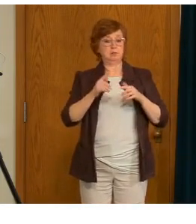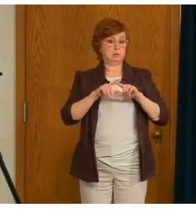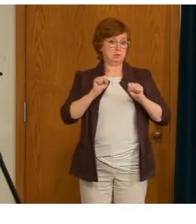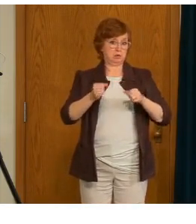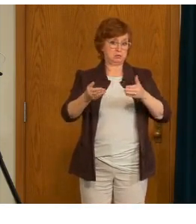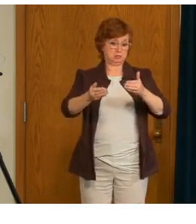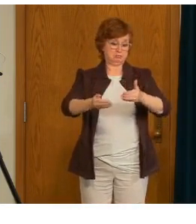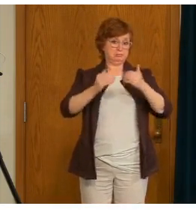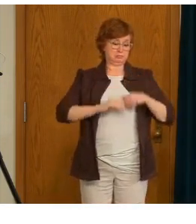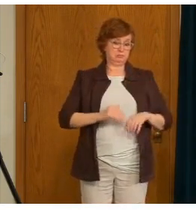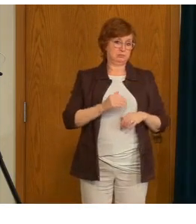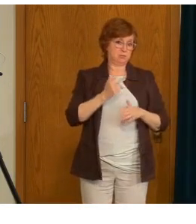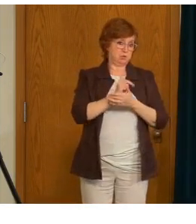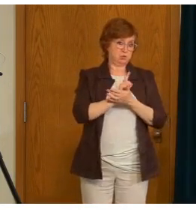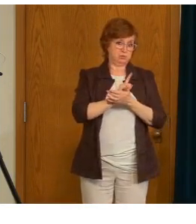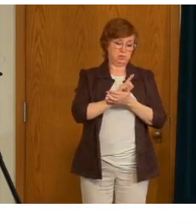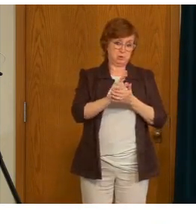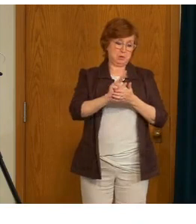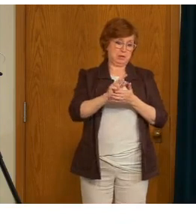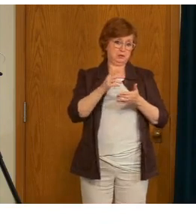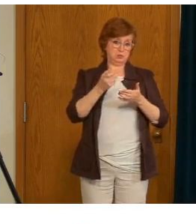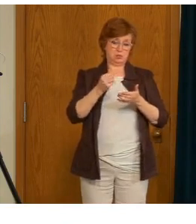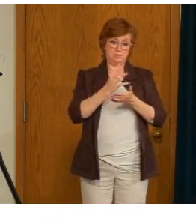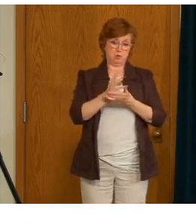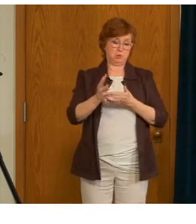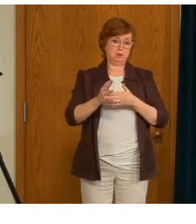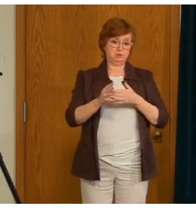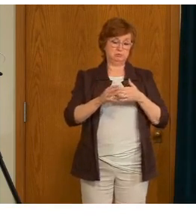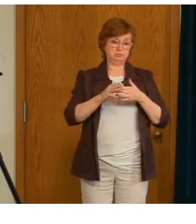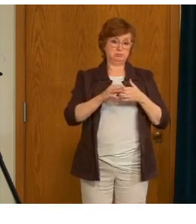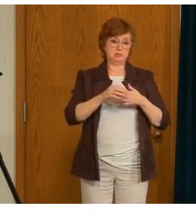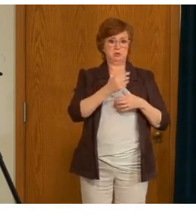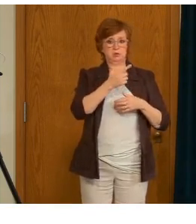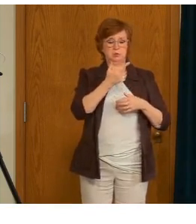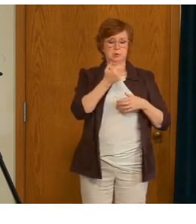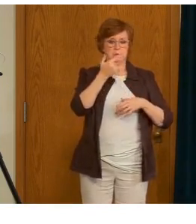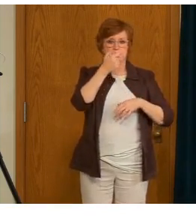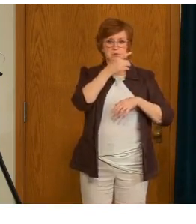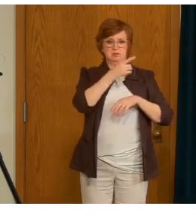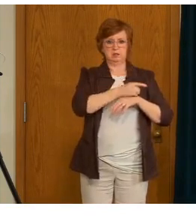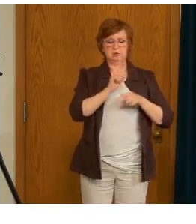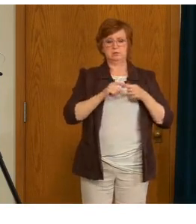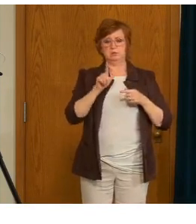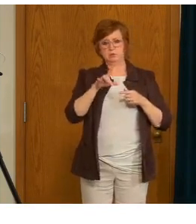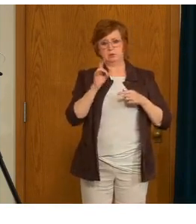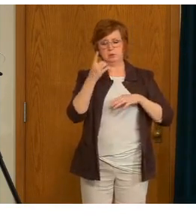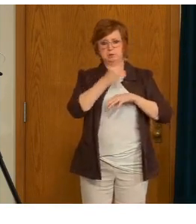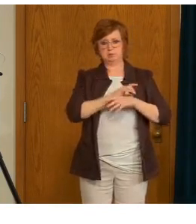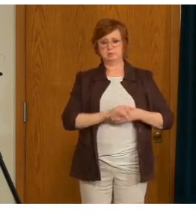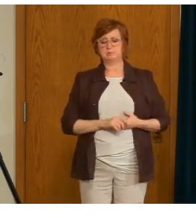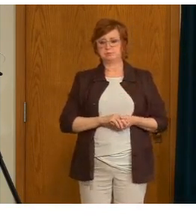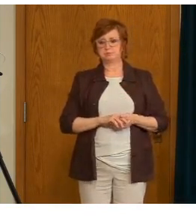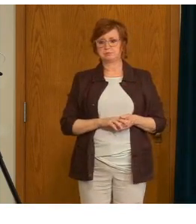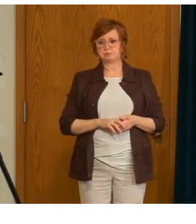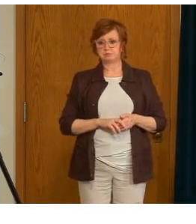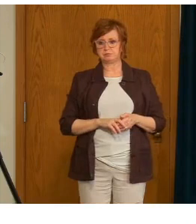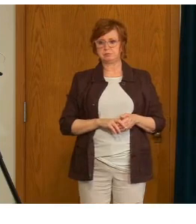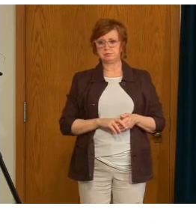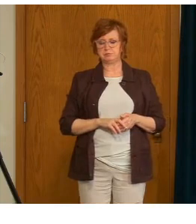on vaccine type. And again, as we roll through that, our intent is that we will have opened up the